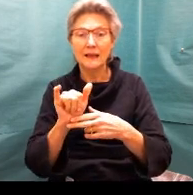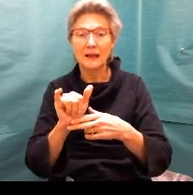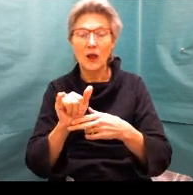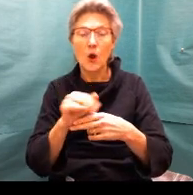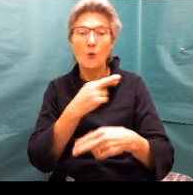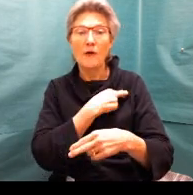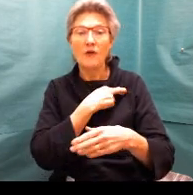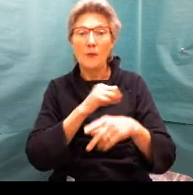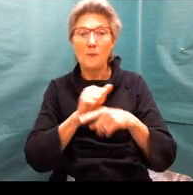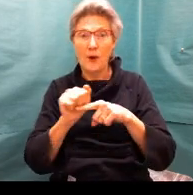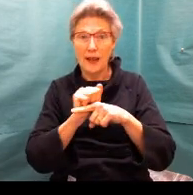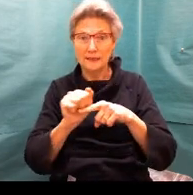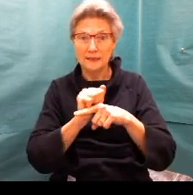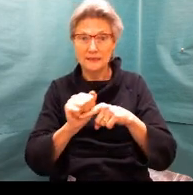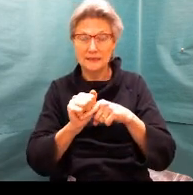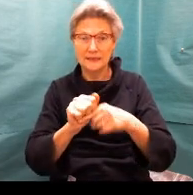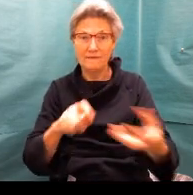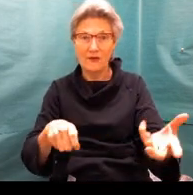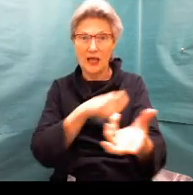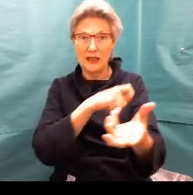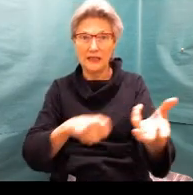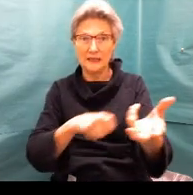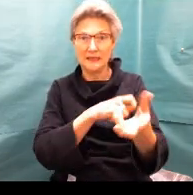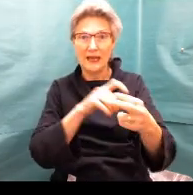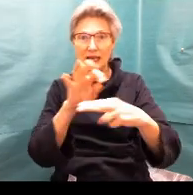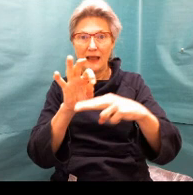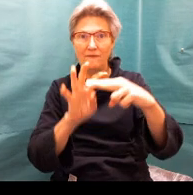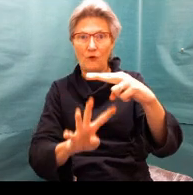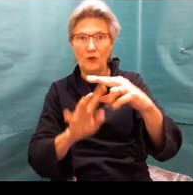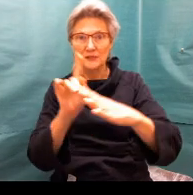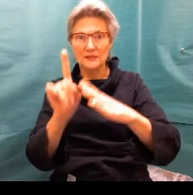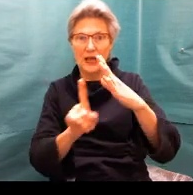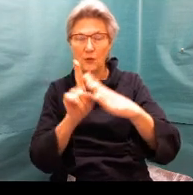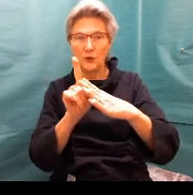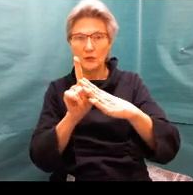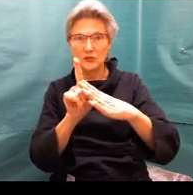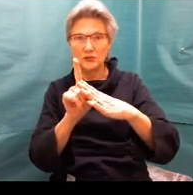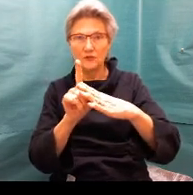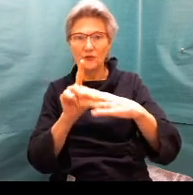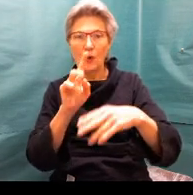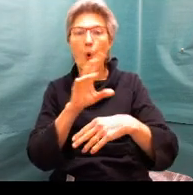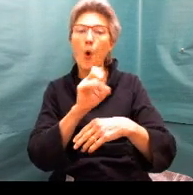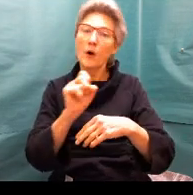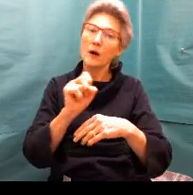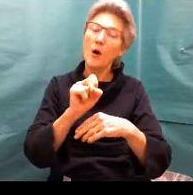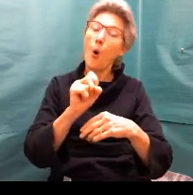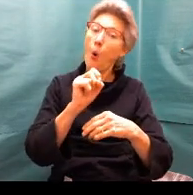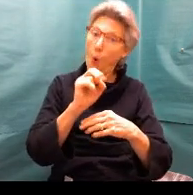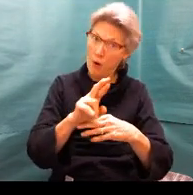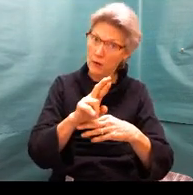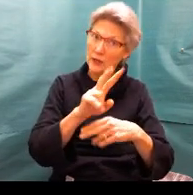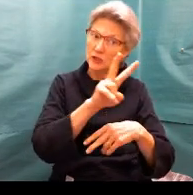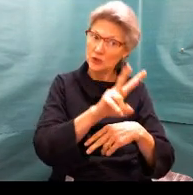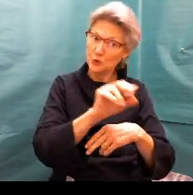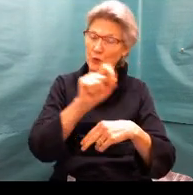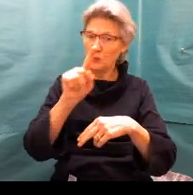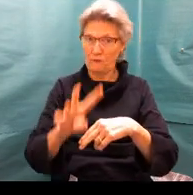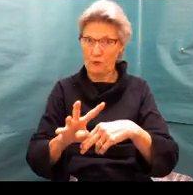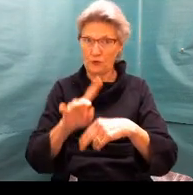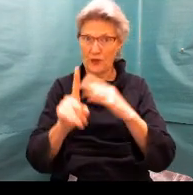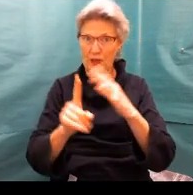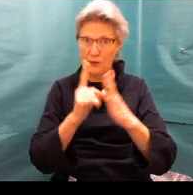Raphael practiced his violin for 9/4 hours or 2 and 1/4 hours. Both of those are